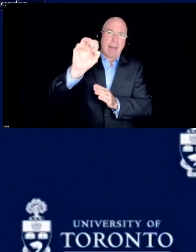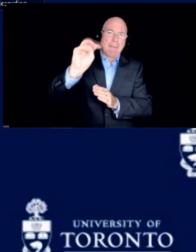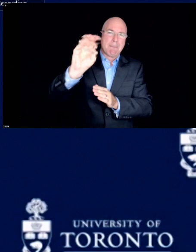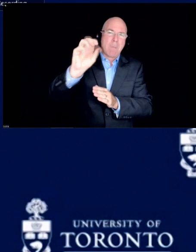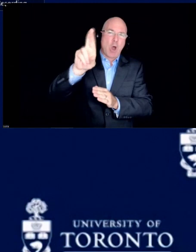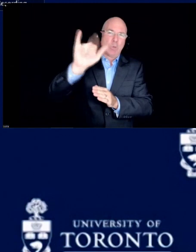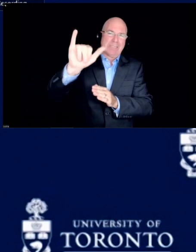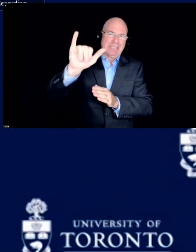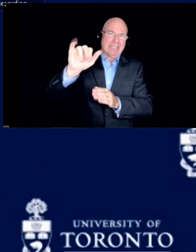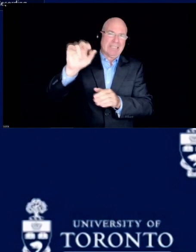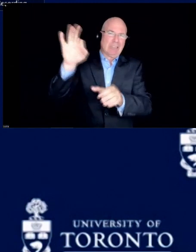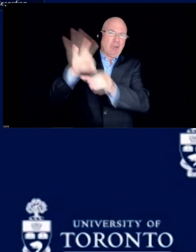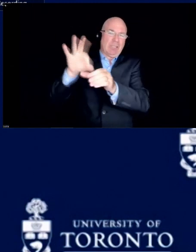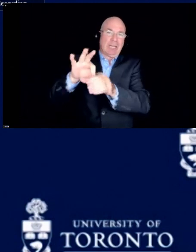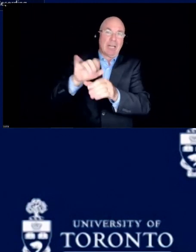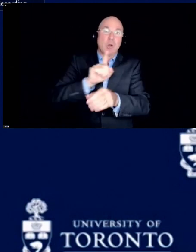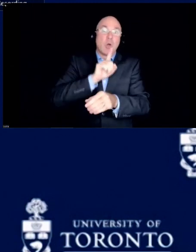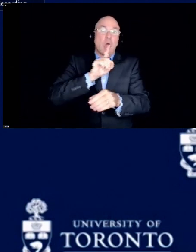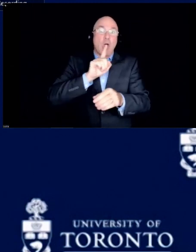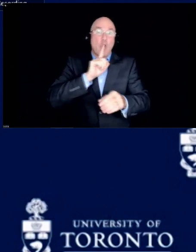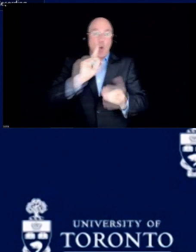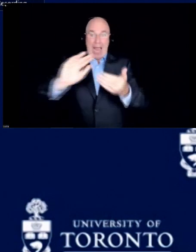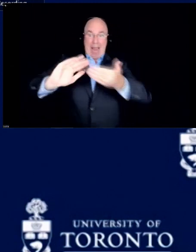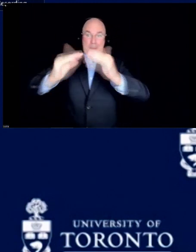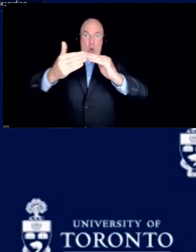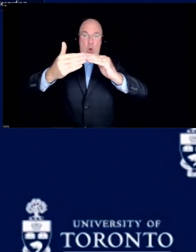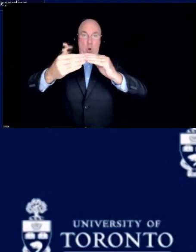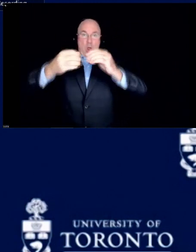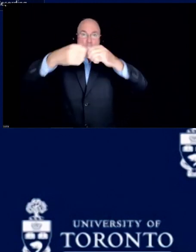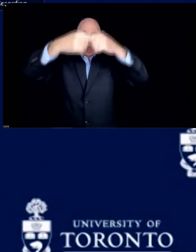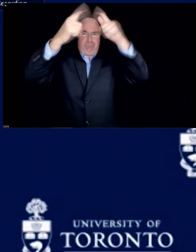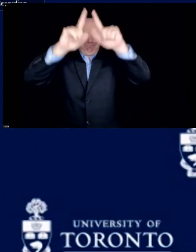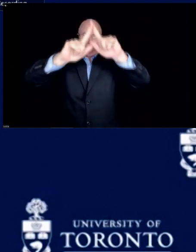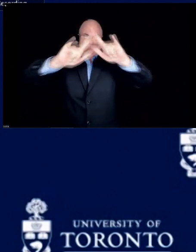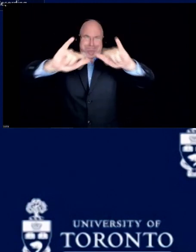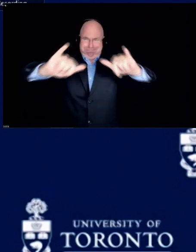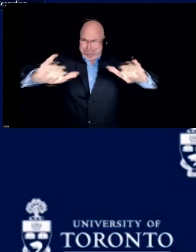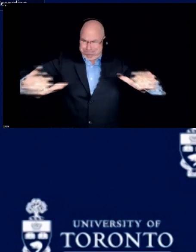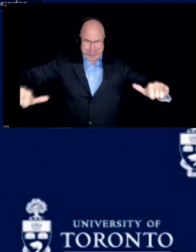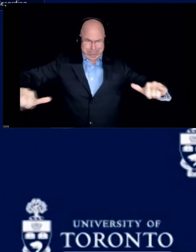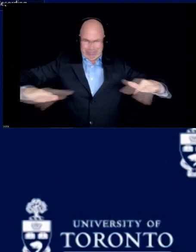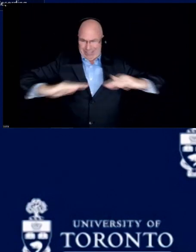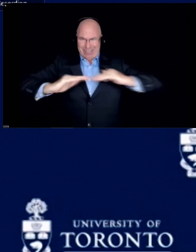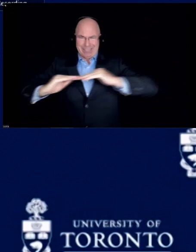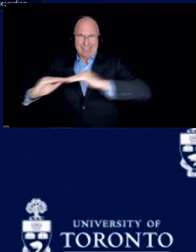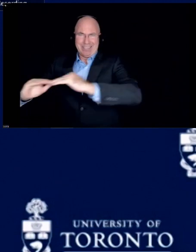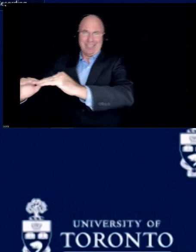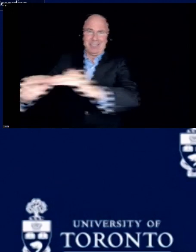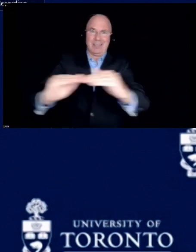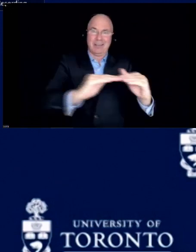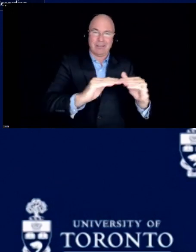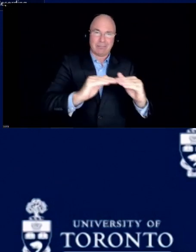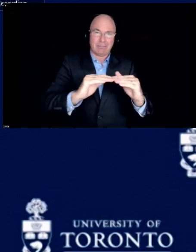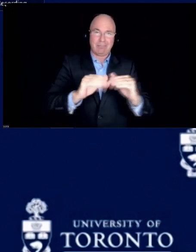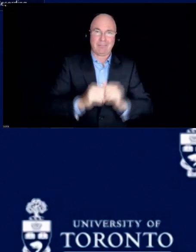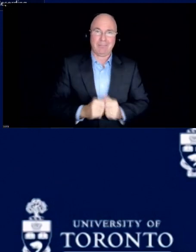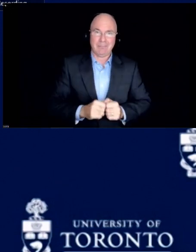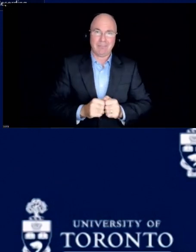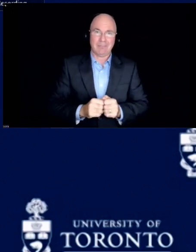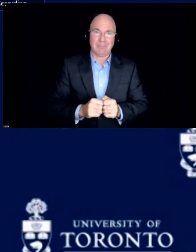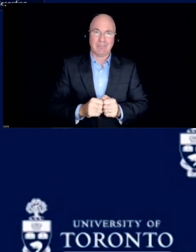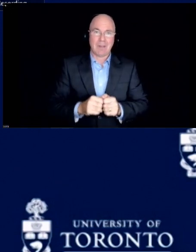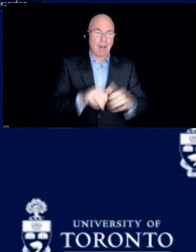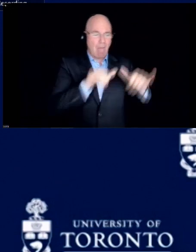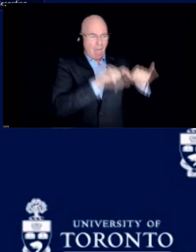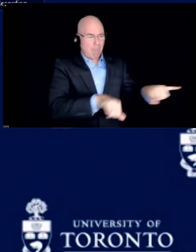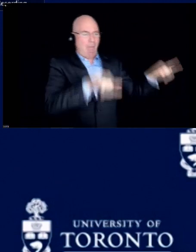inclusive community that treats all its members as equity deserving. The burden of the status quo is exceedingly heavy on our